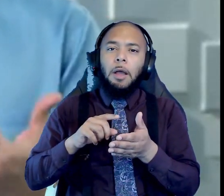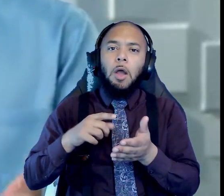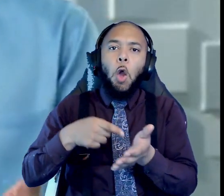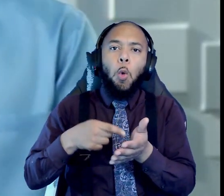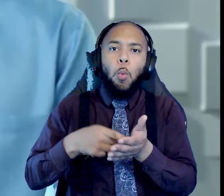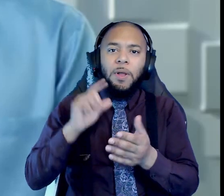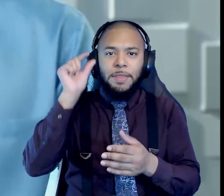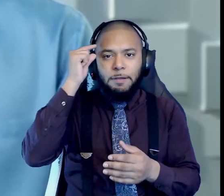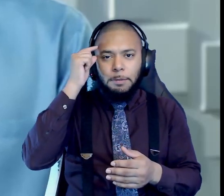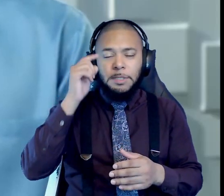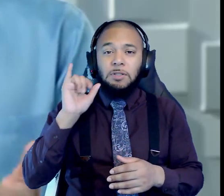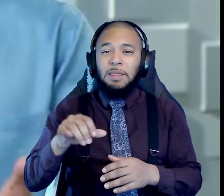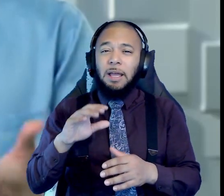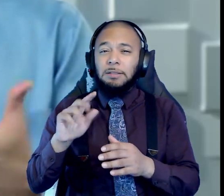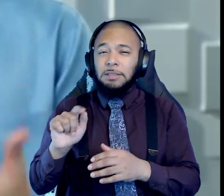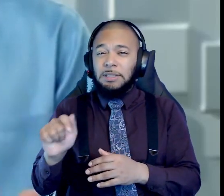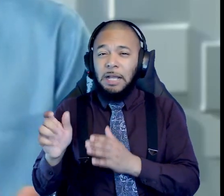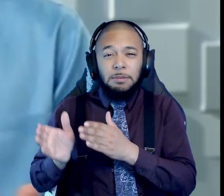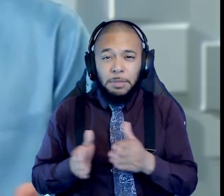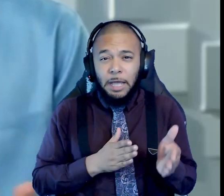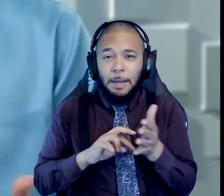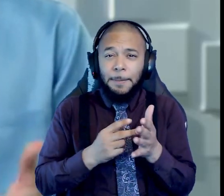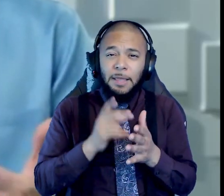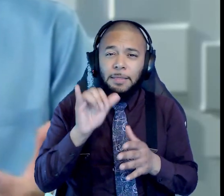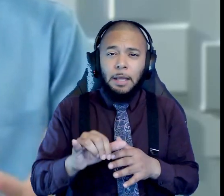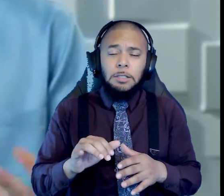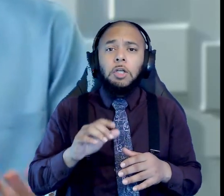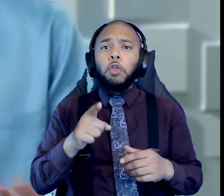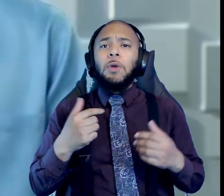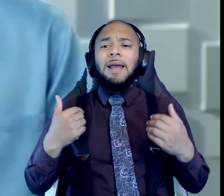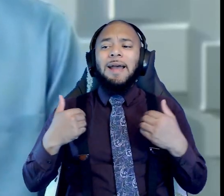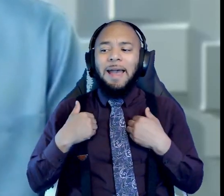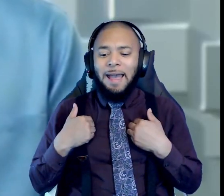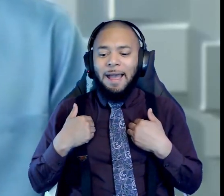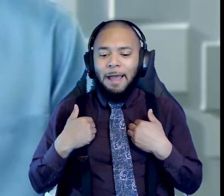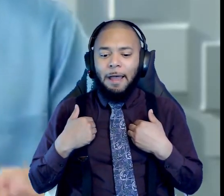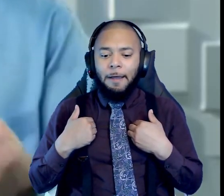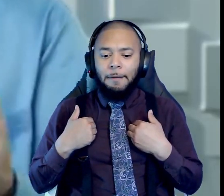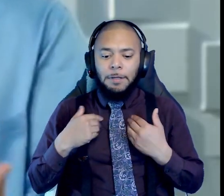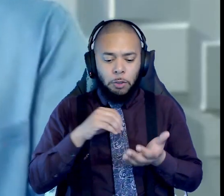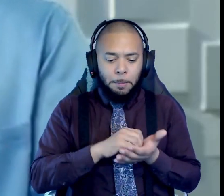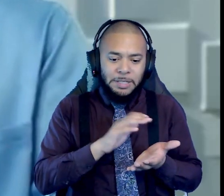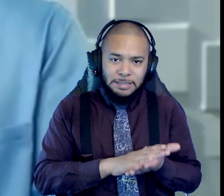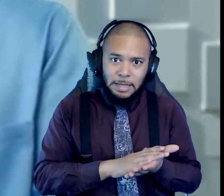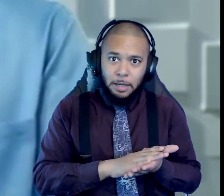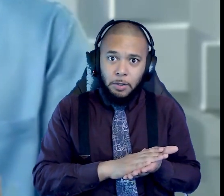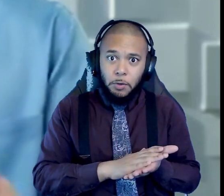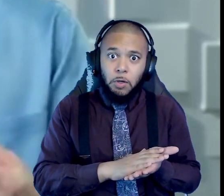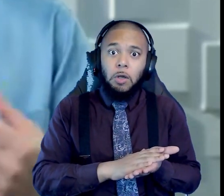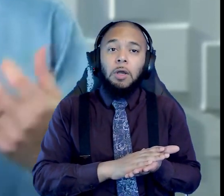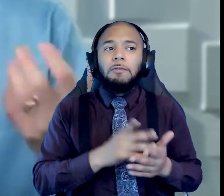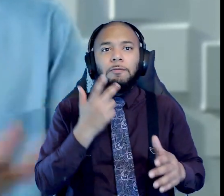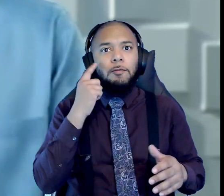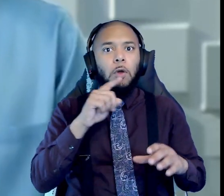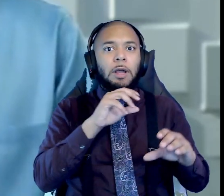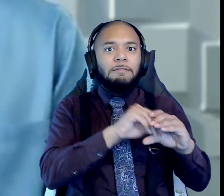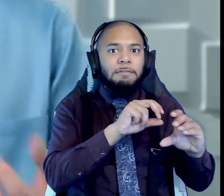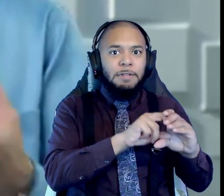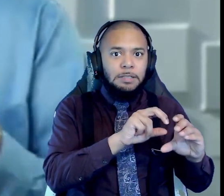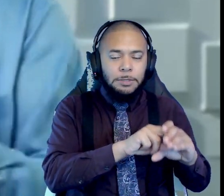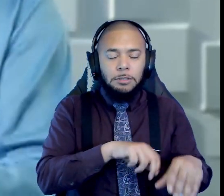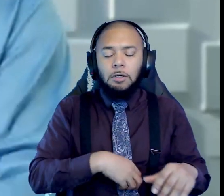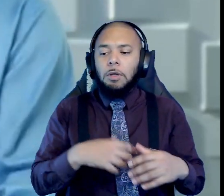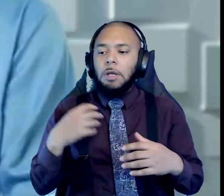it's those type of things what do you have that we can use as an investment opportunity if it's health